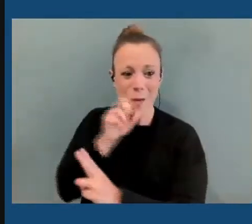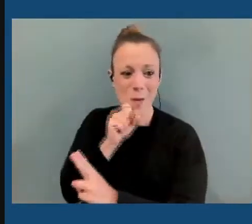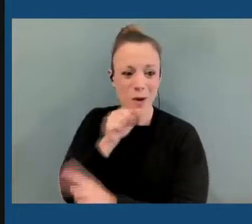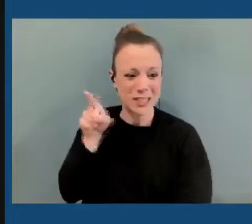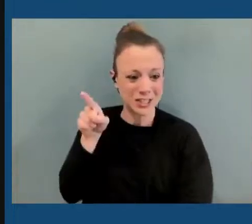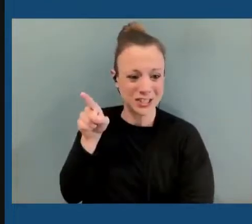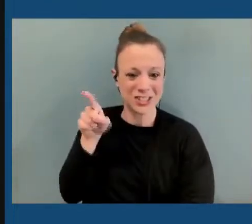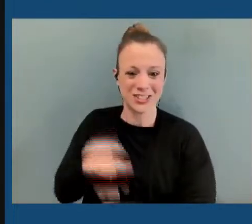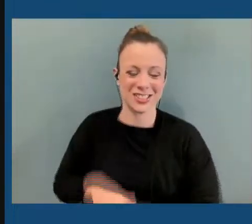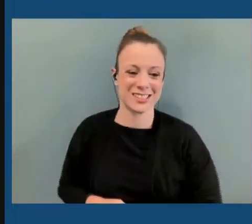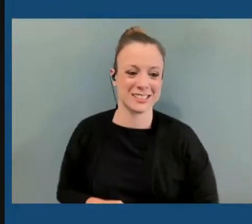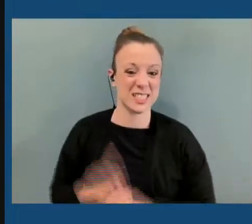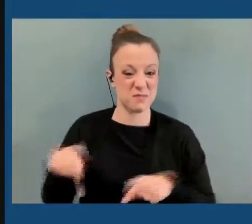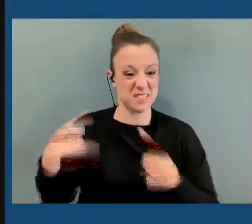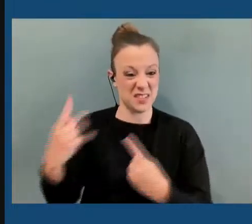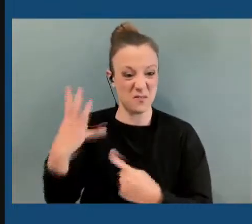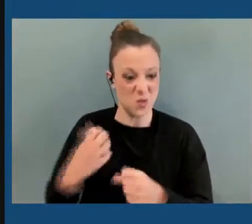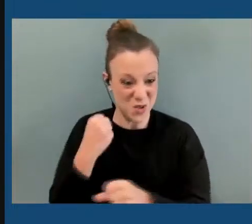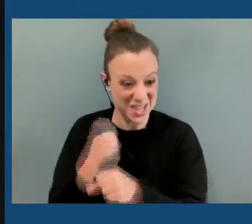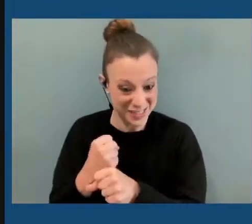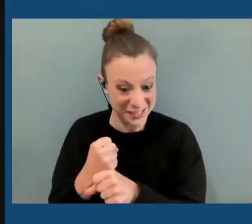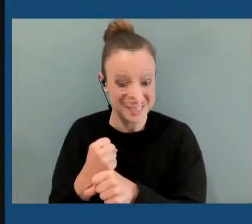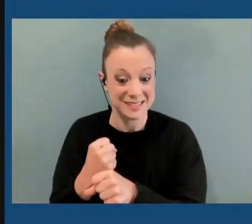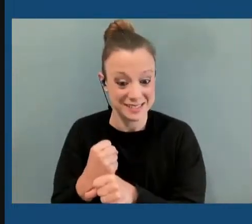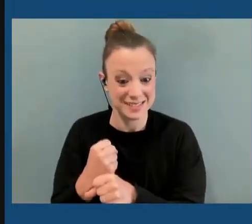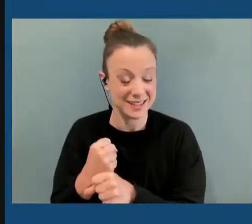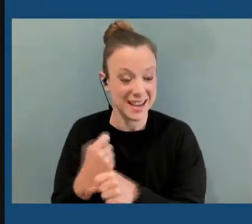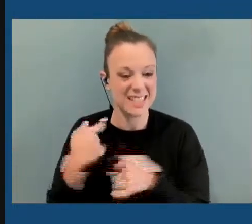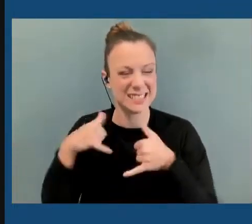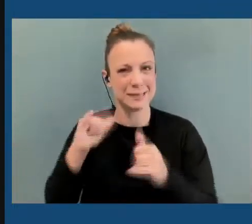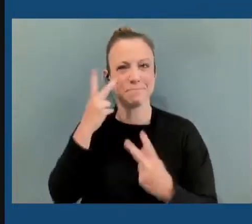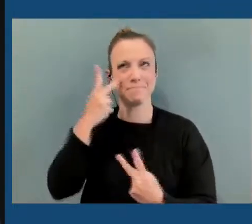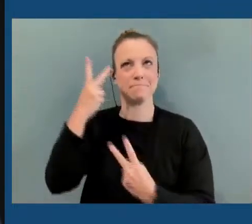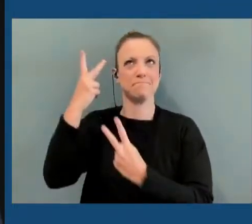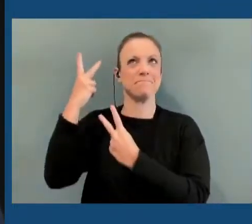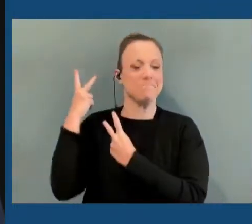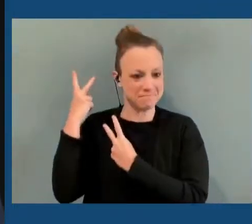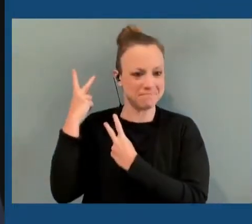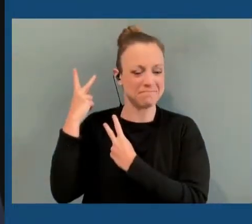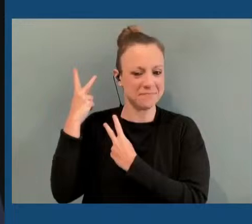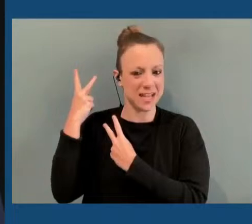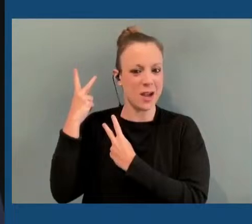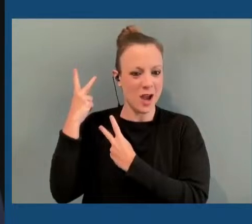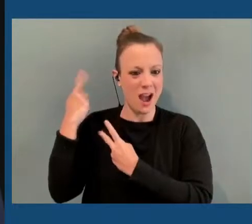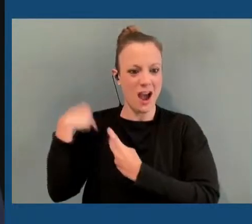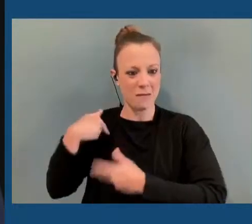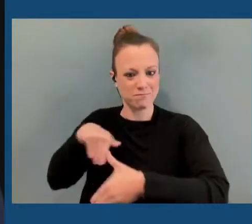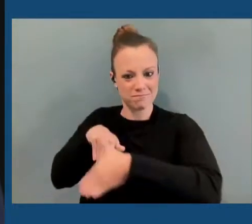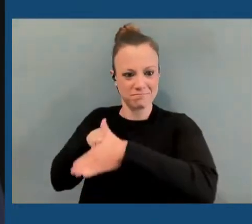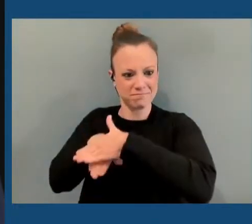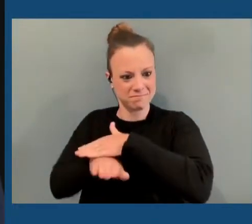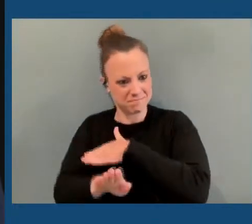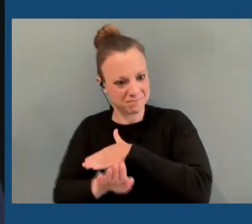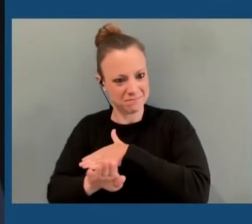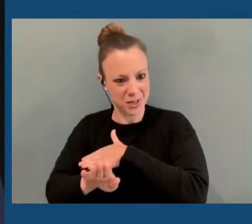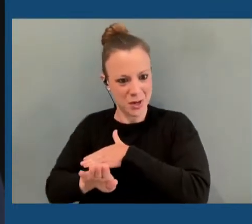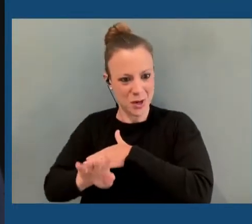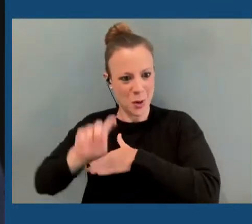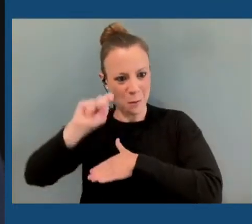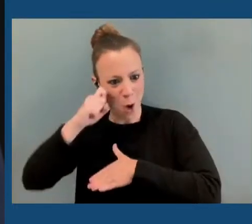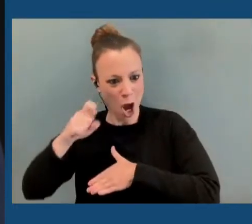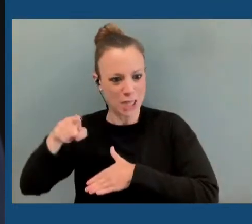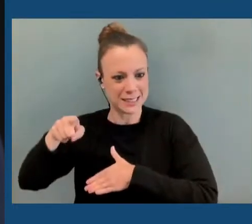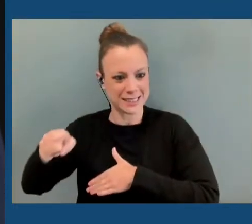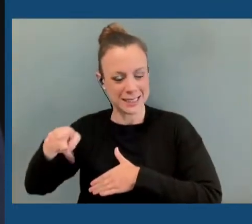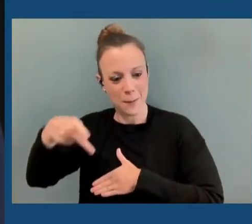I actually completed it, but I still think back to the days as I walked into a Bronx pizzeria the other day. I